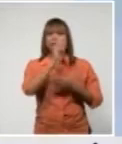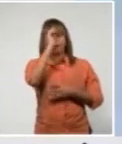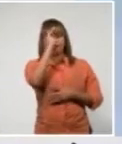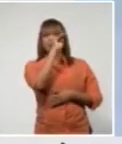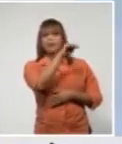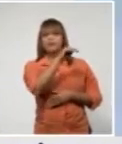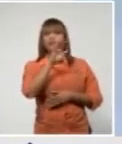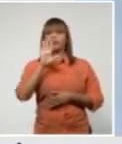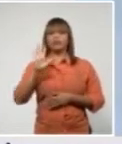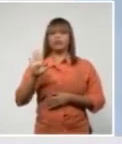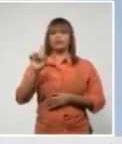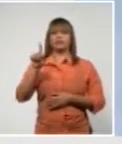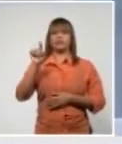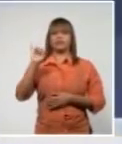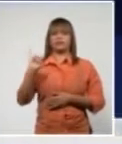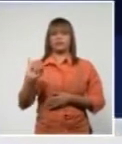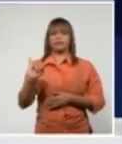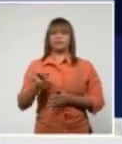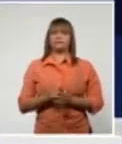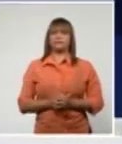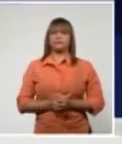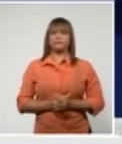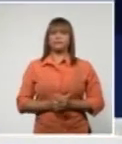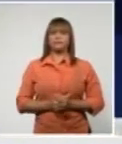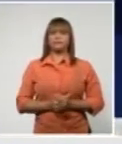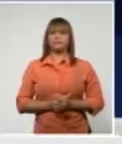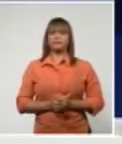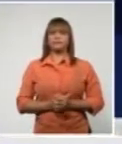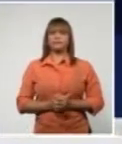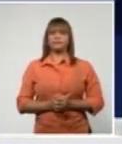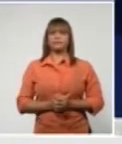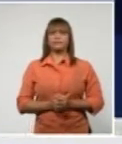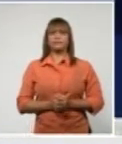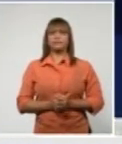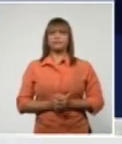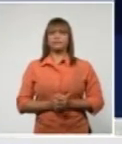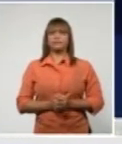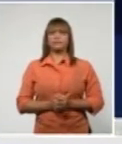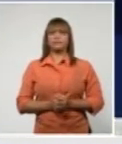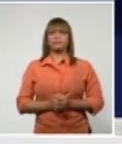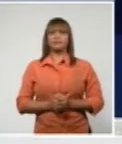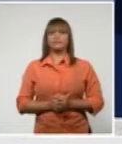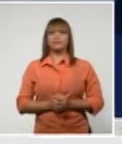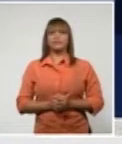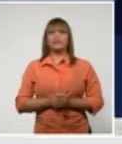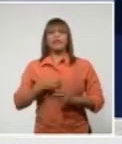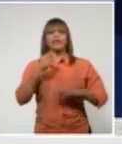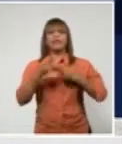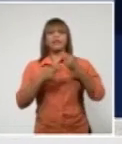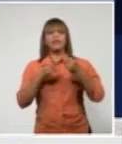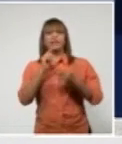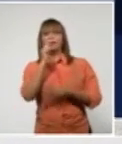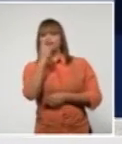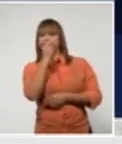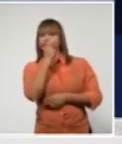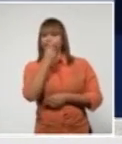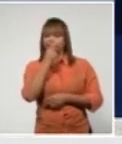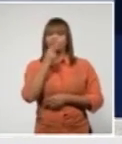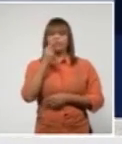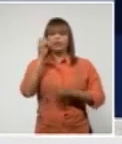1,154 suspected cases and 516 confirmed active cases.